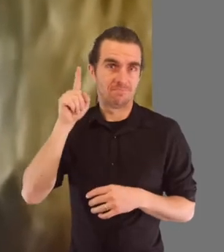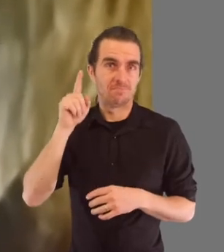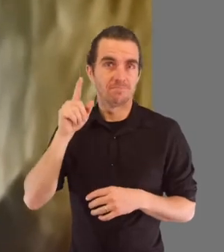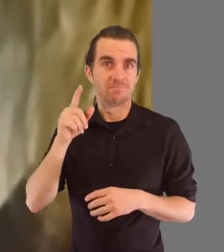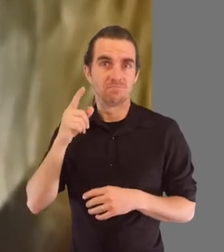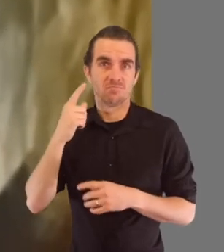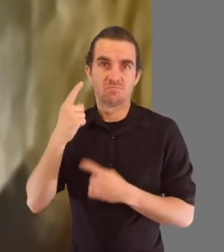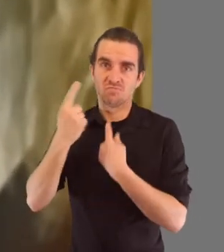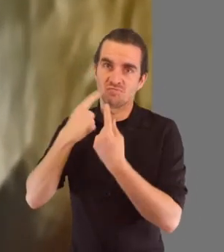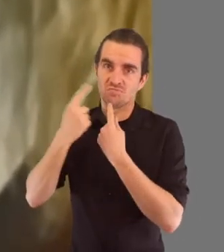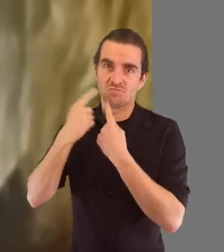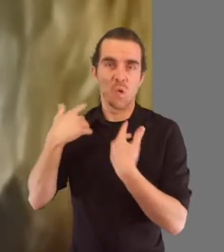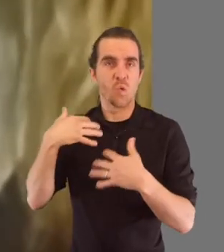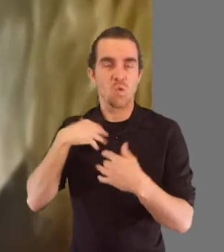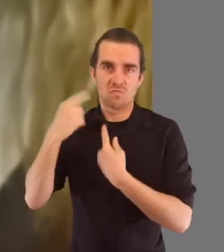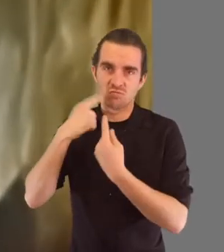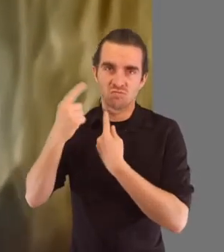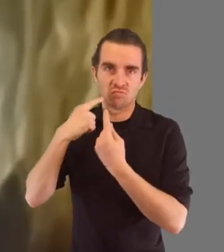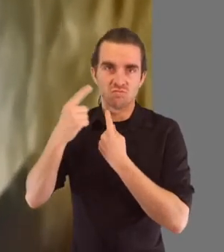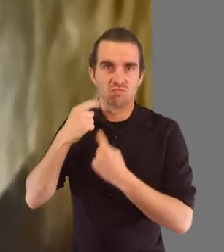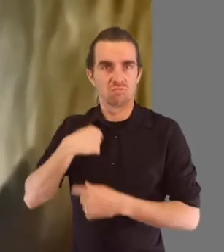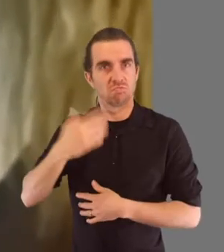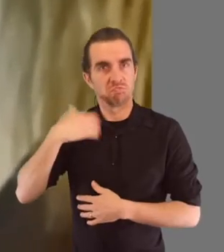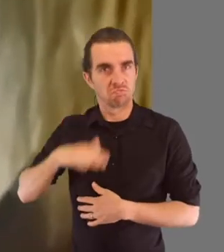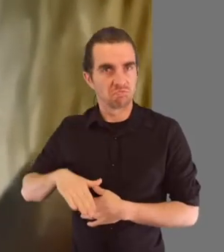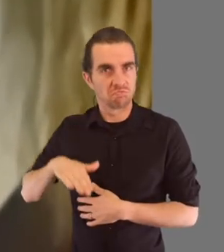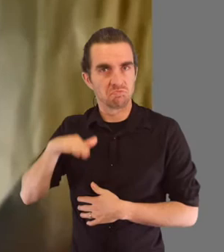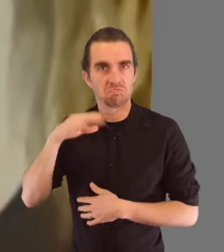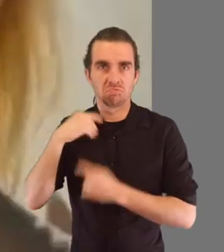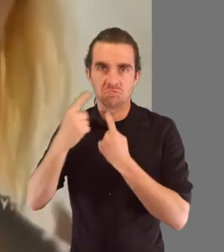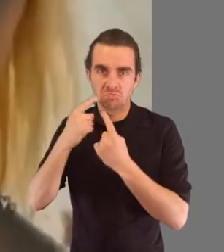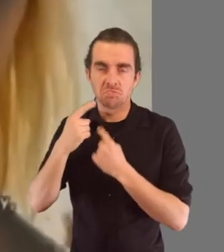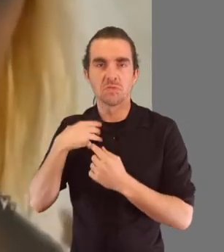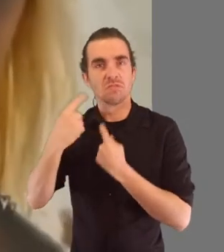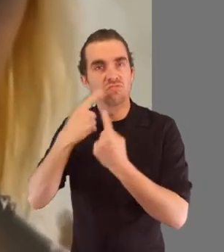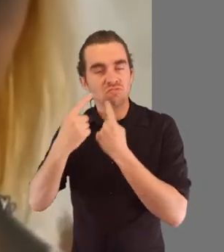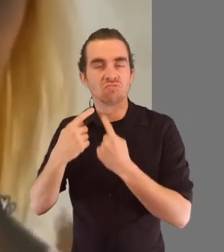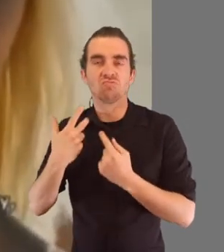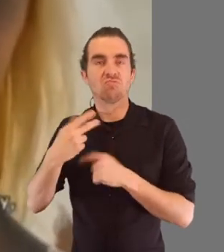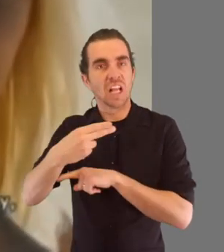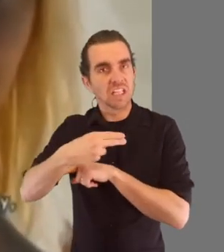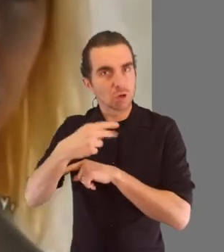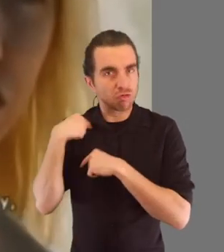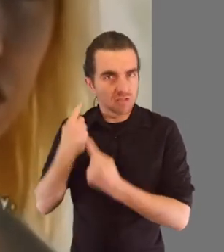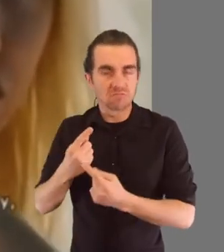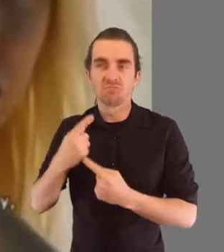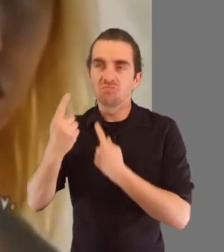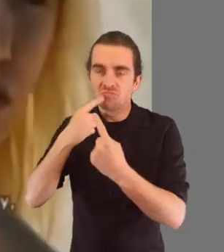talked to me a lot. Since I was little, we talked about history, about